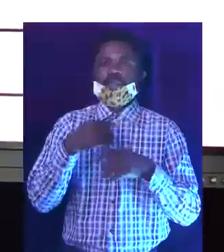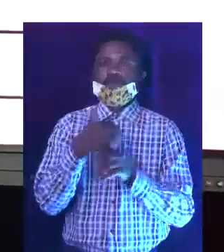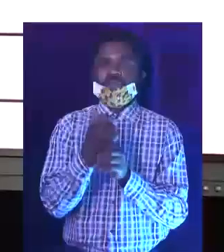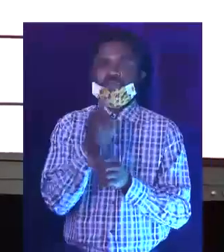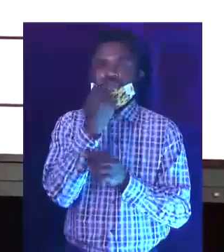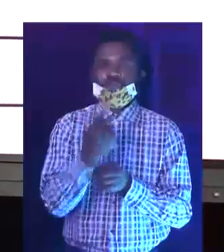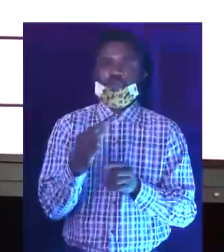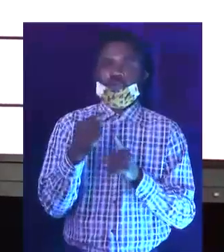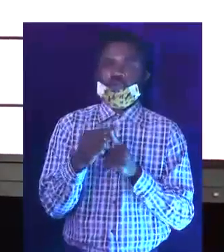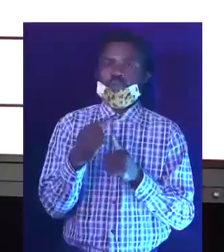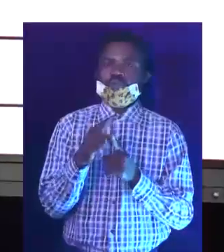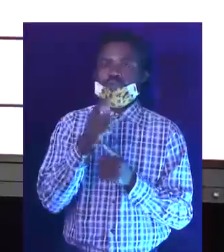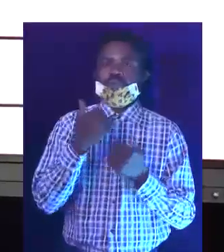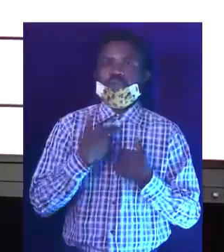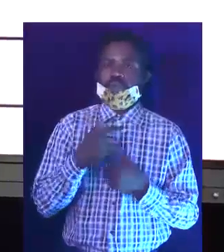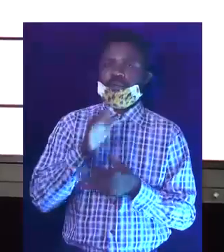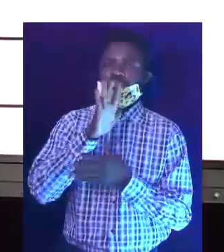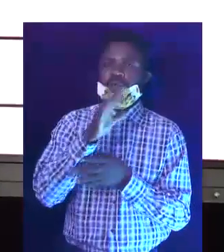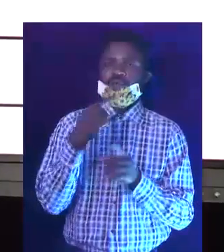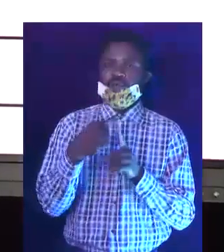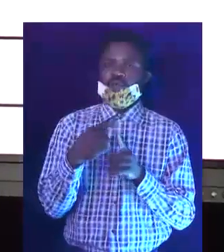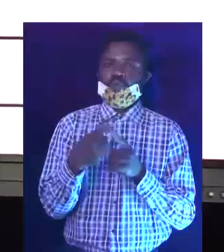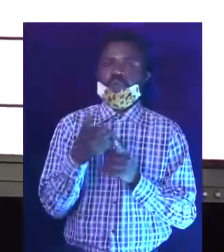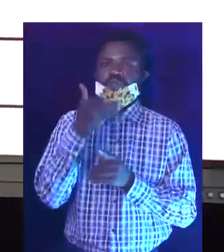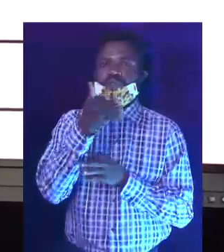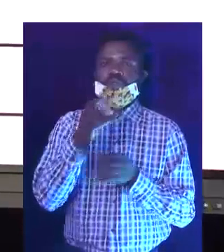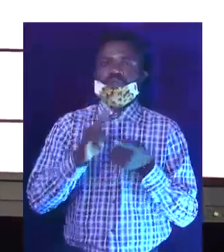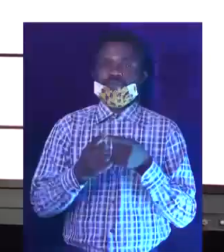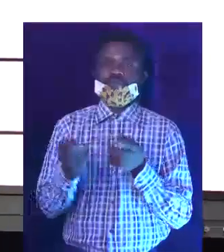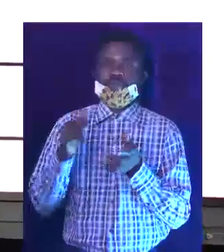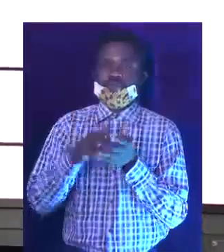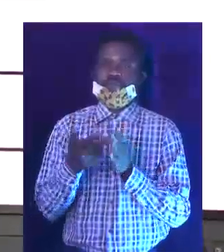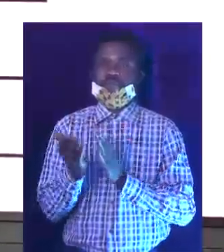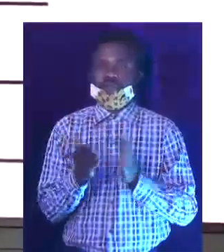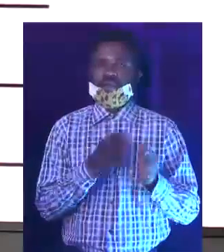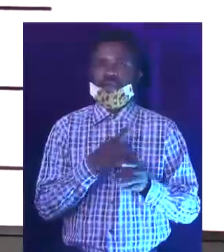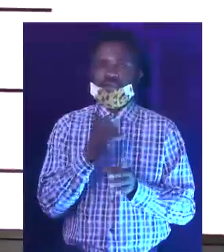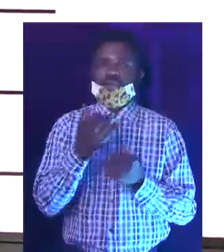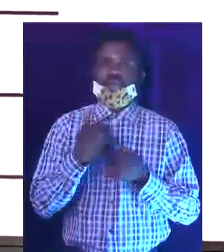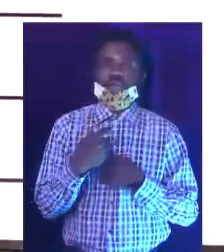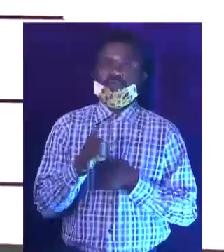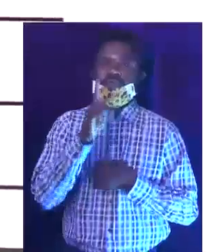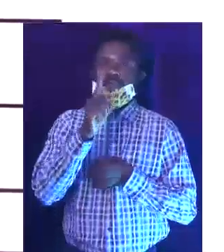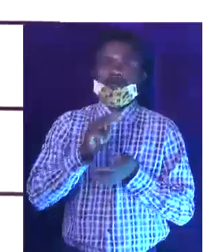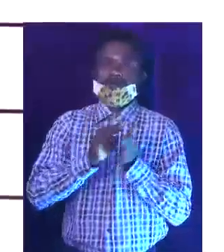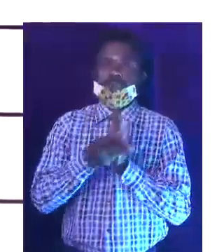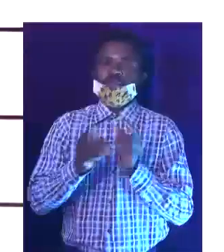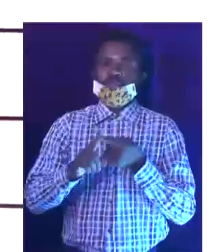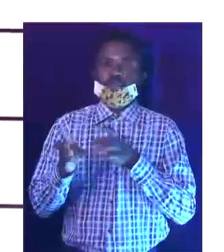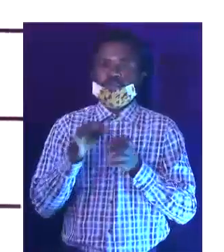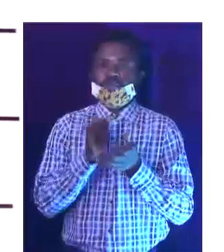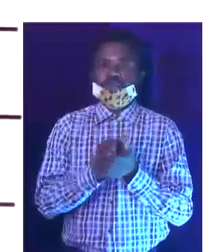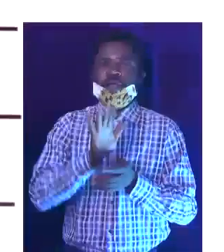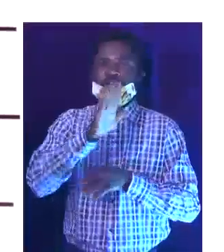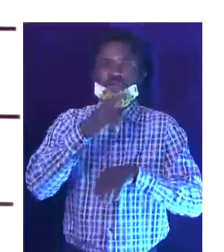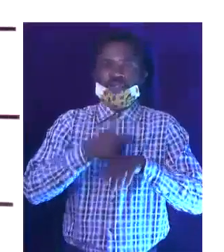word. You have 5 words there to rearrange, and you have 1 minute to do that, and your